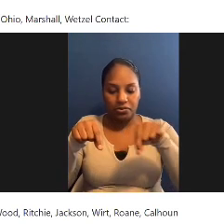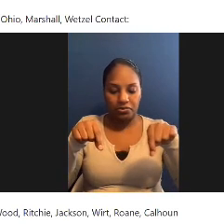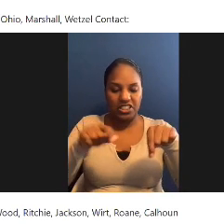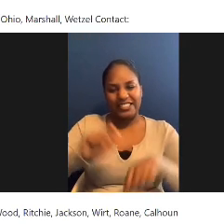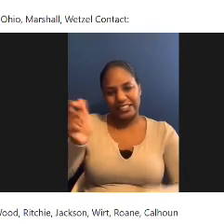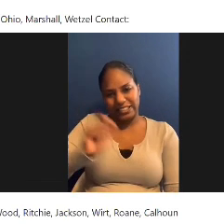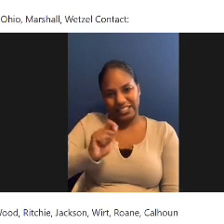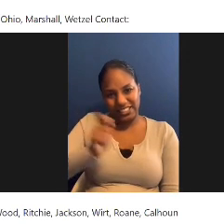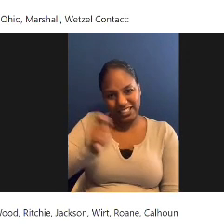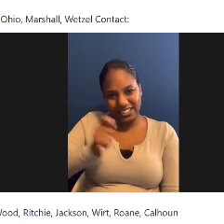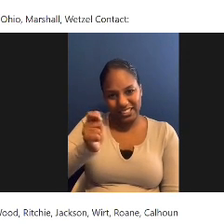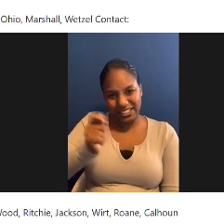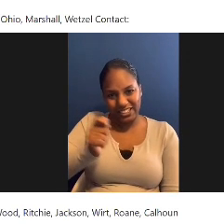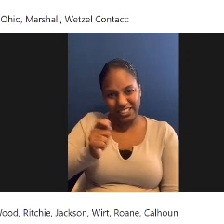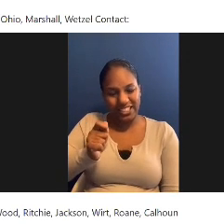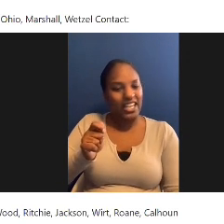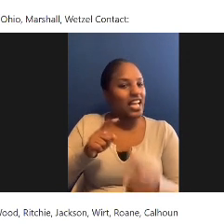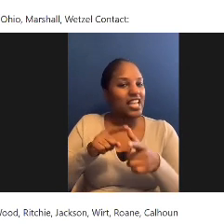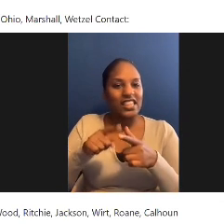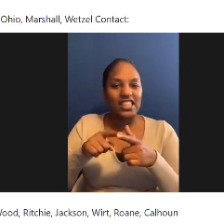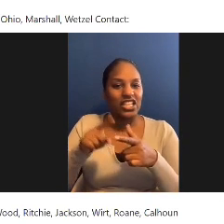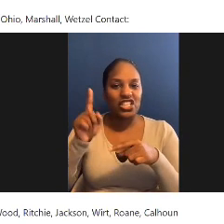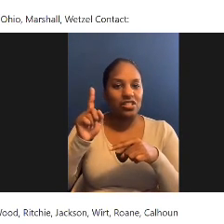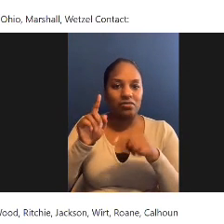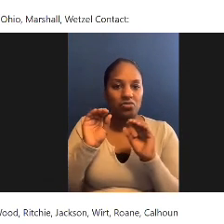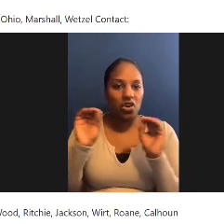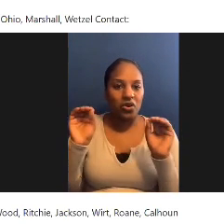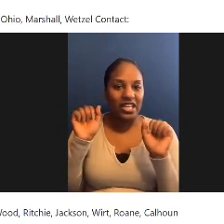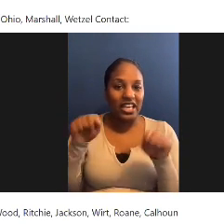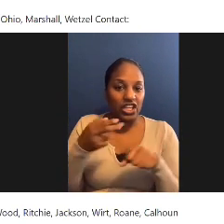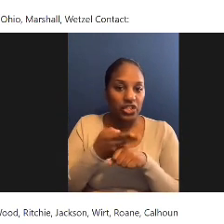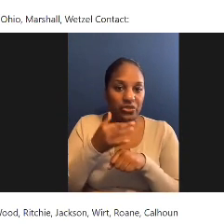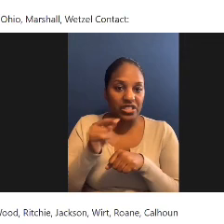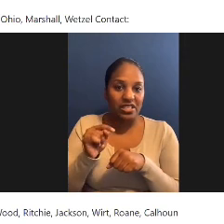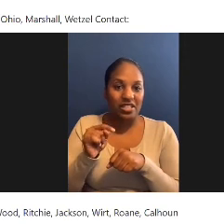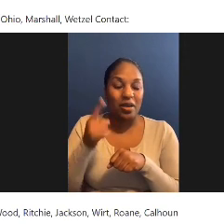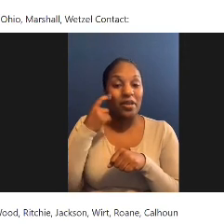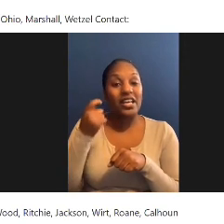anyone. Then you may throw it away in your garbage.